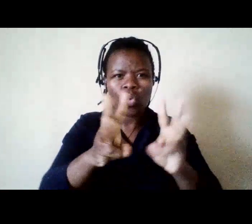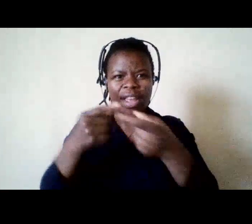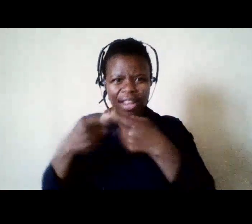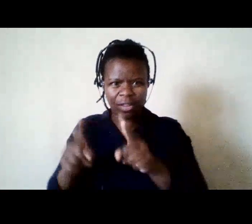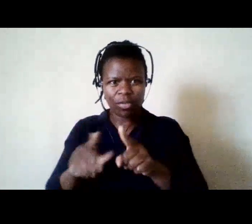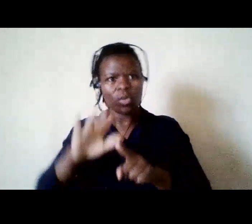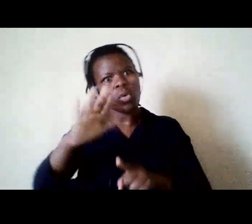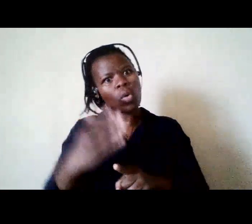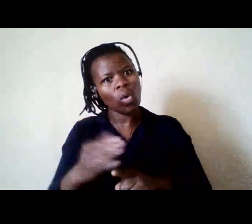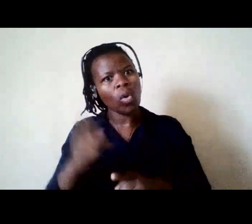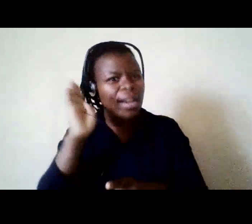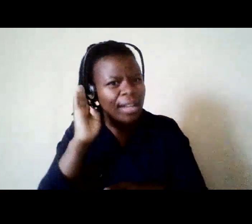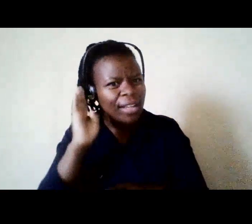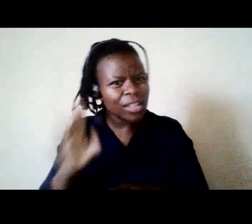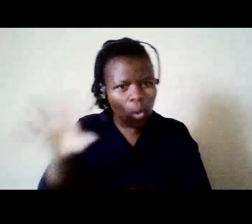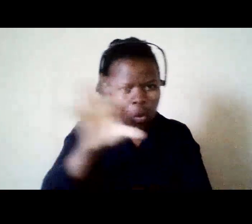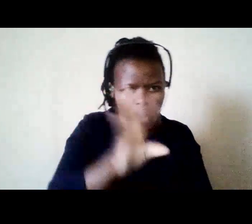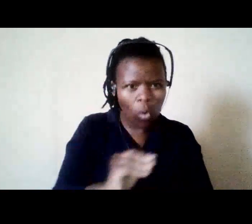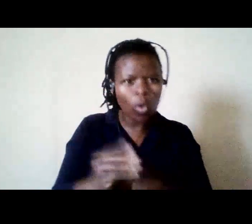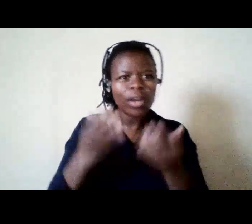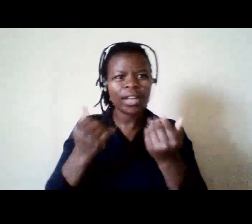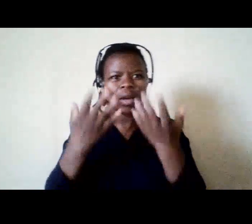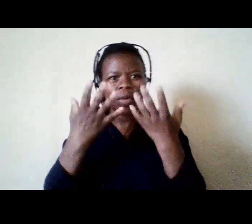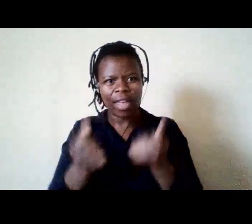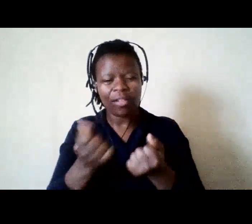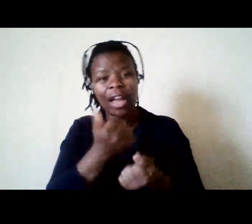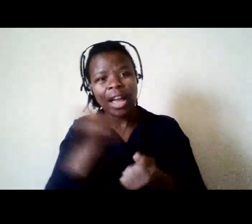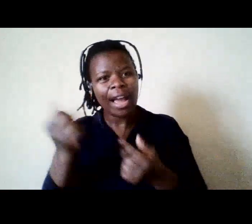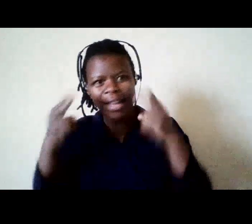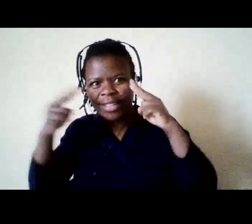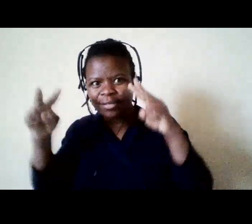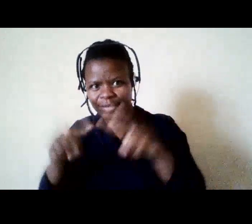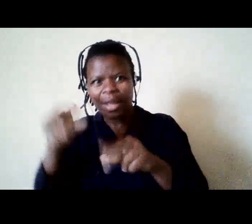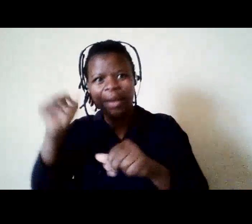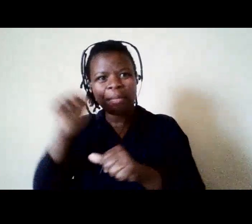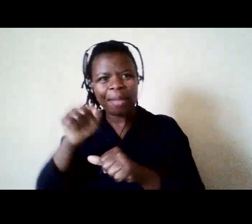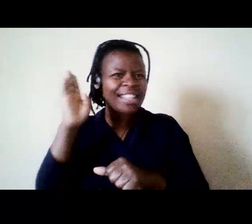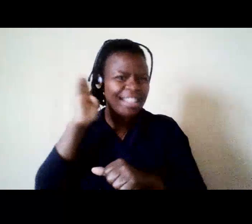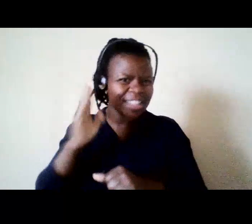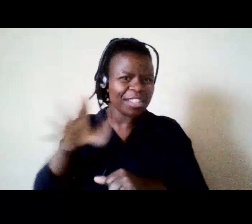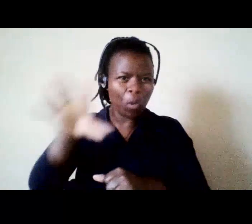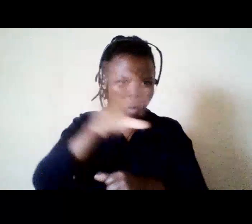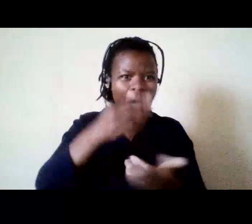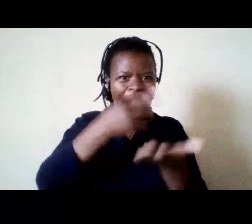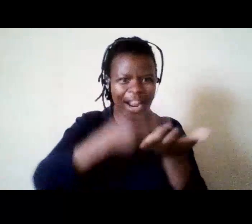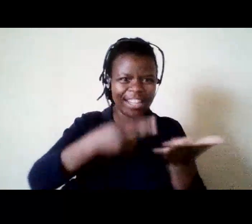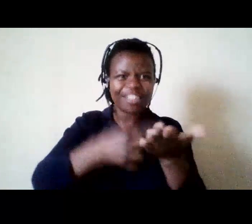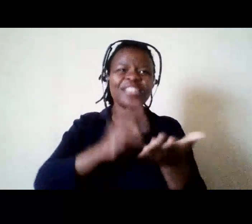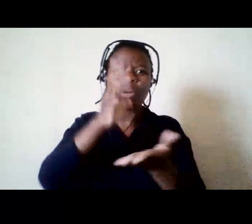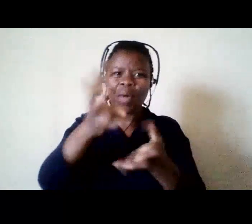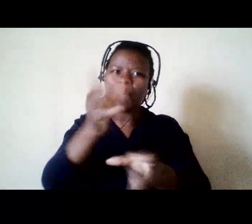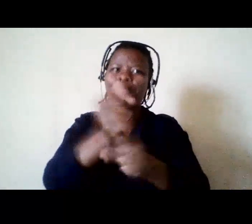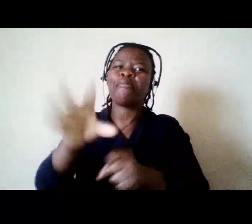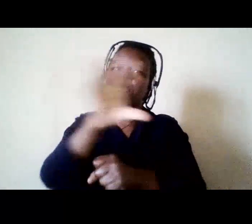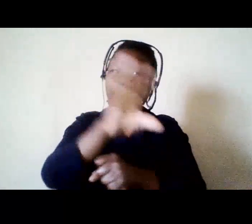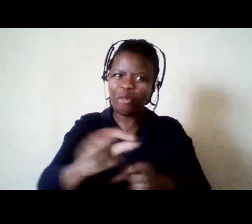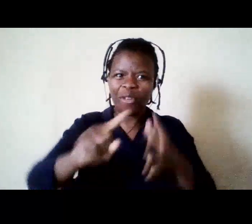entire lecture, now you've got other perspectives. So listen to the entire recording. You'll get all your answers for the